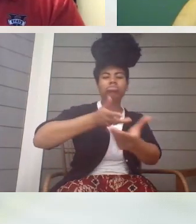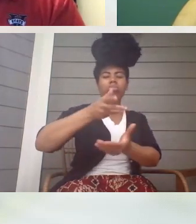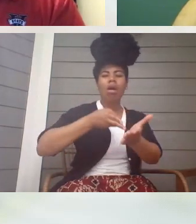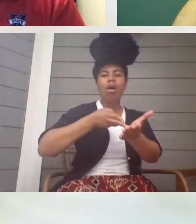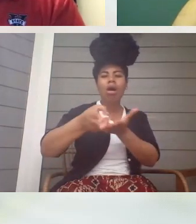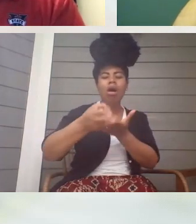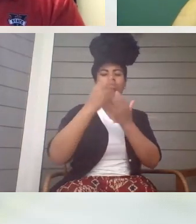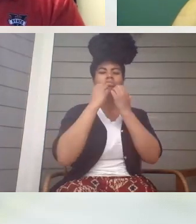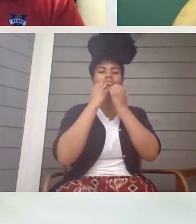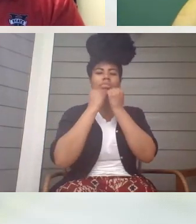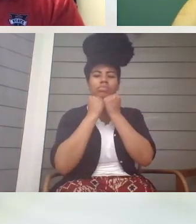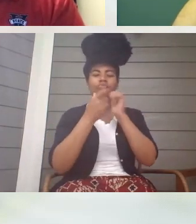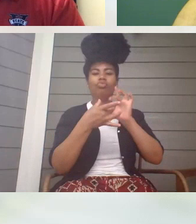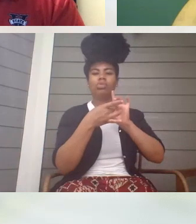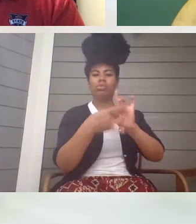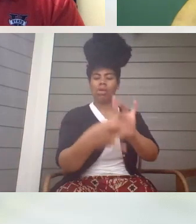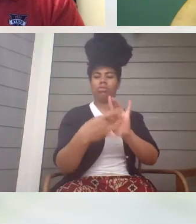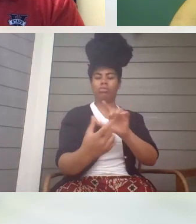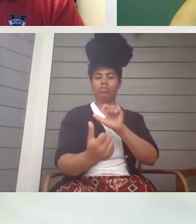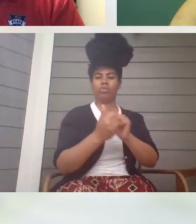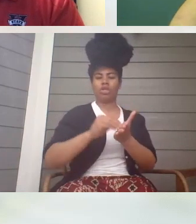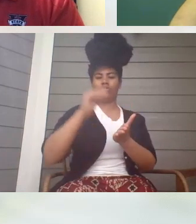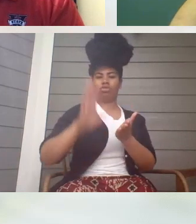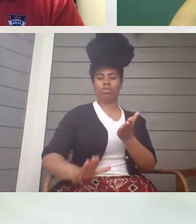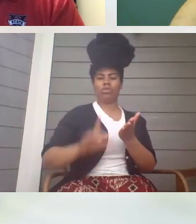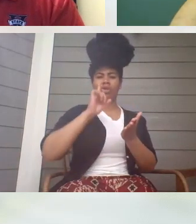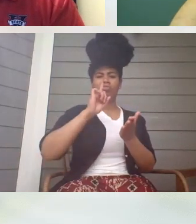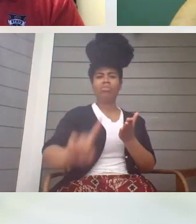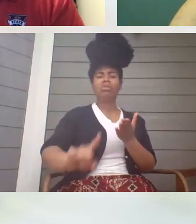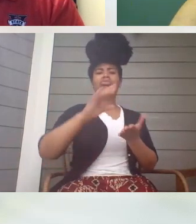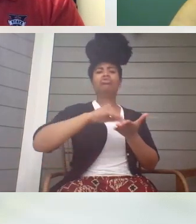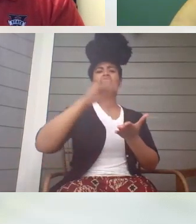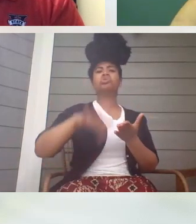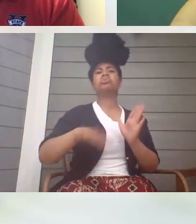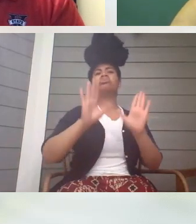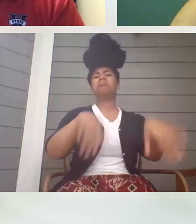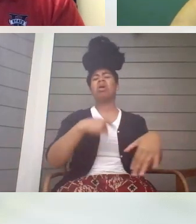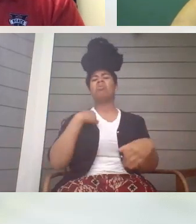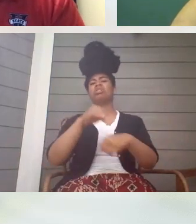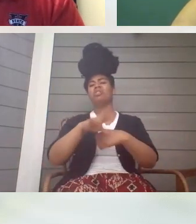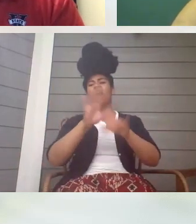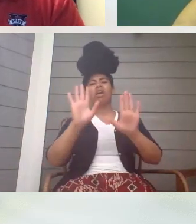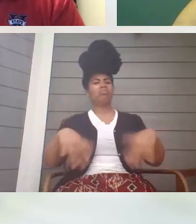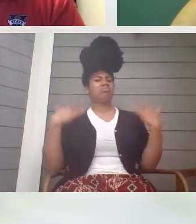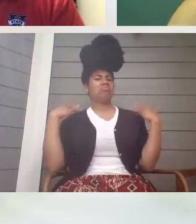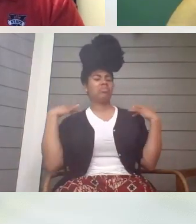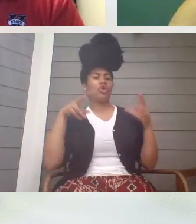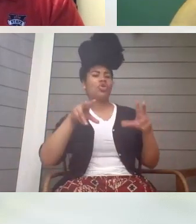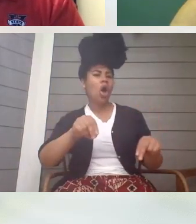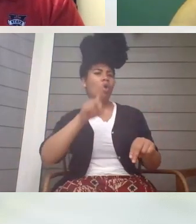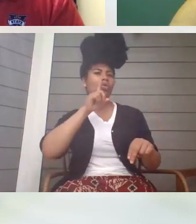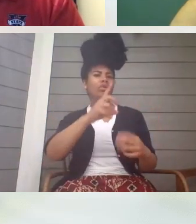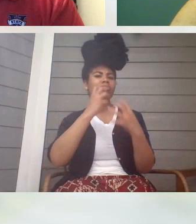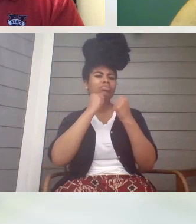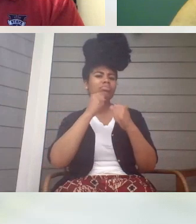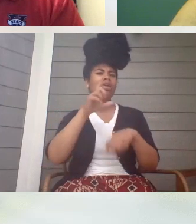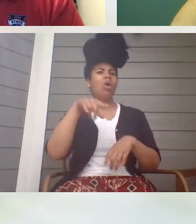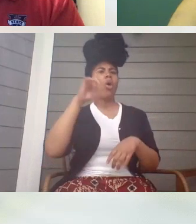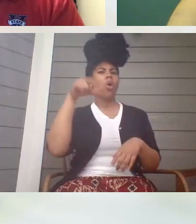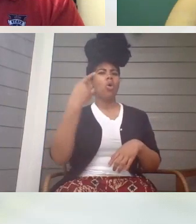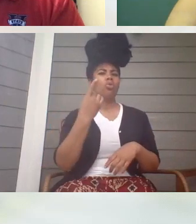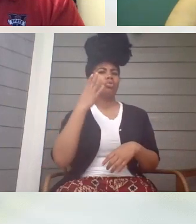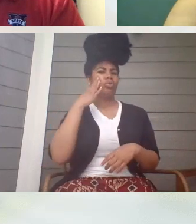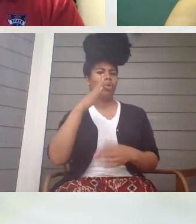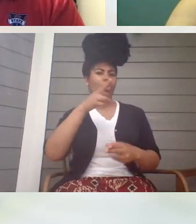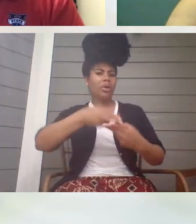caring relationship. We want to get to know our students. And when I say that, I don't mean, hey, just by name. I mean, we